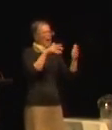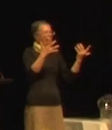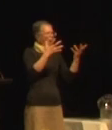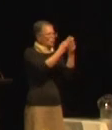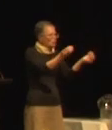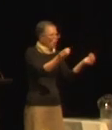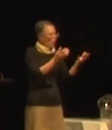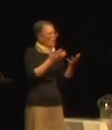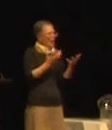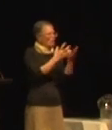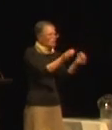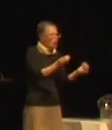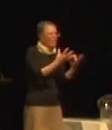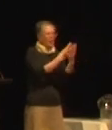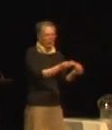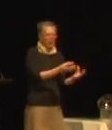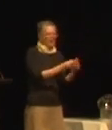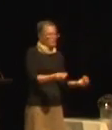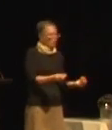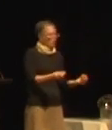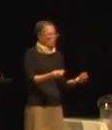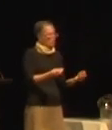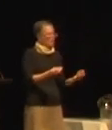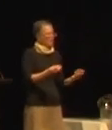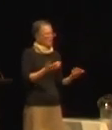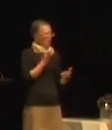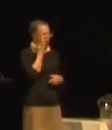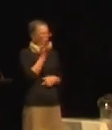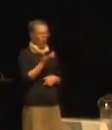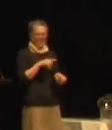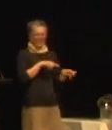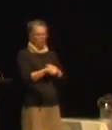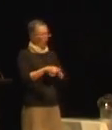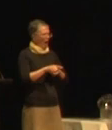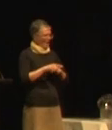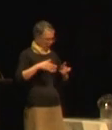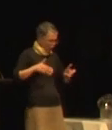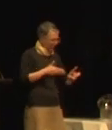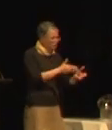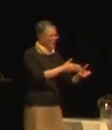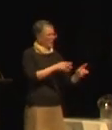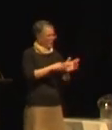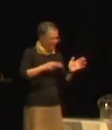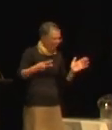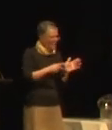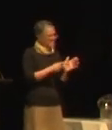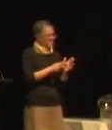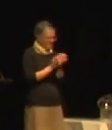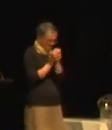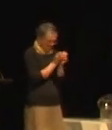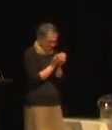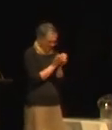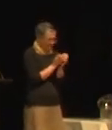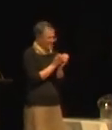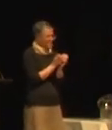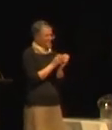fairly traditional marketing ladder to get people along this path. And that works somewhat. It scales. You